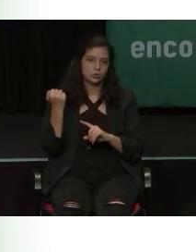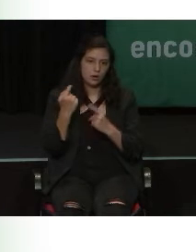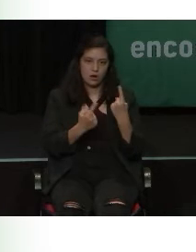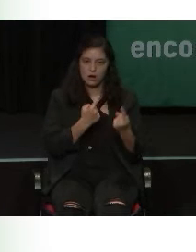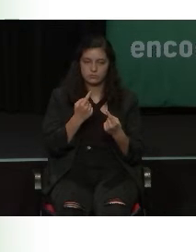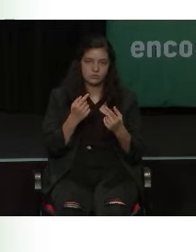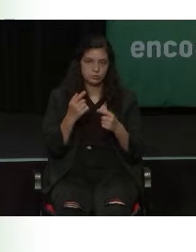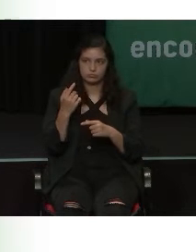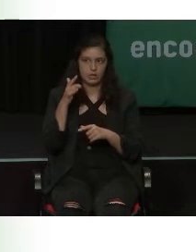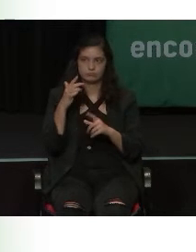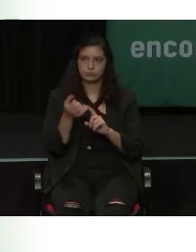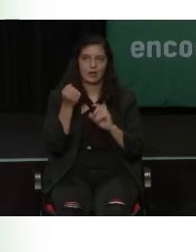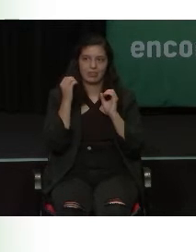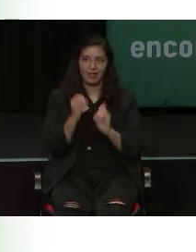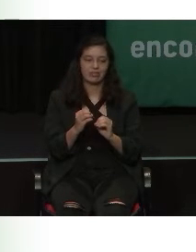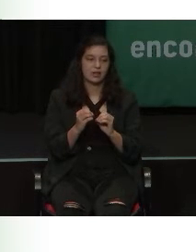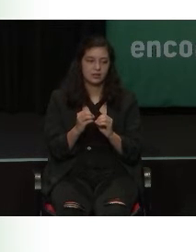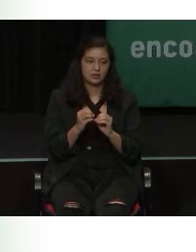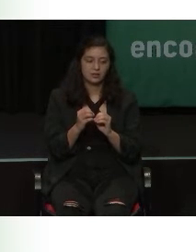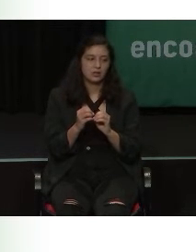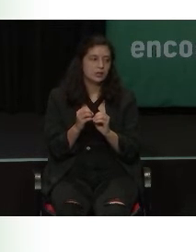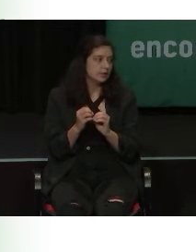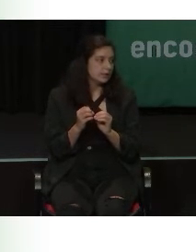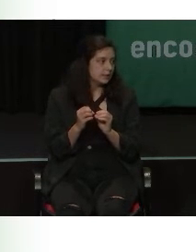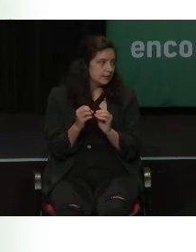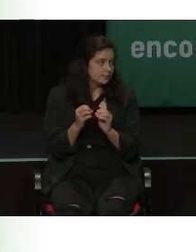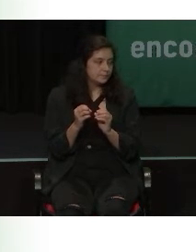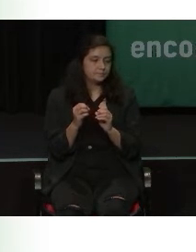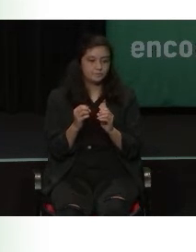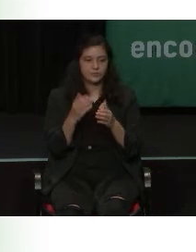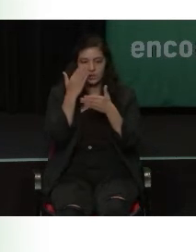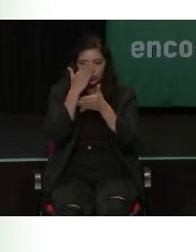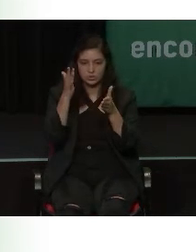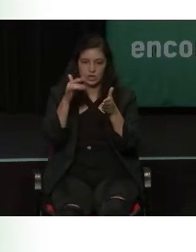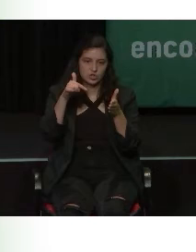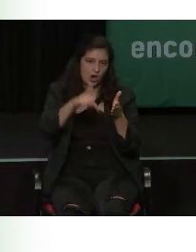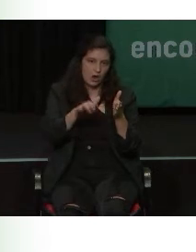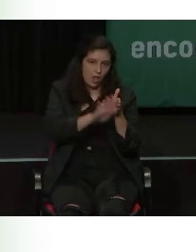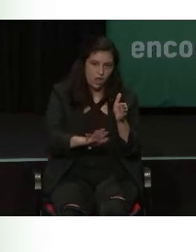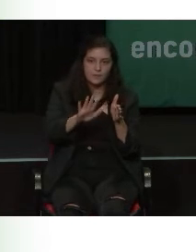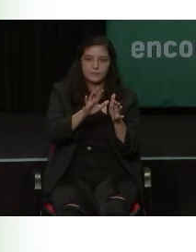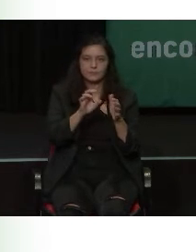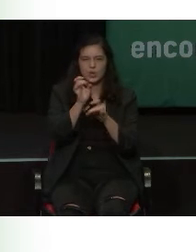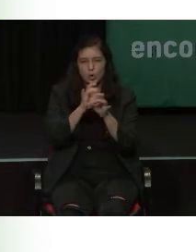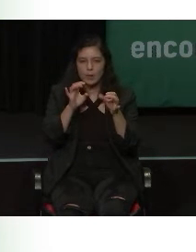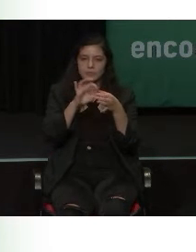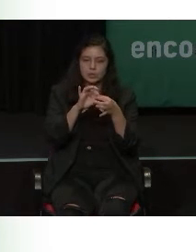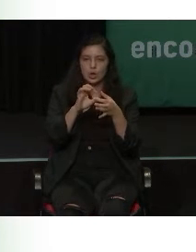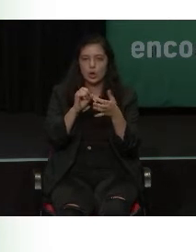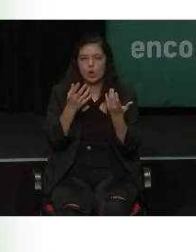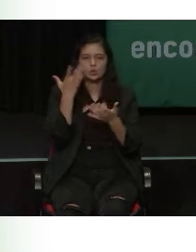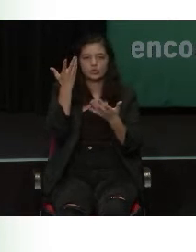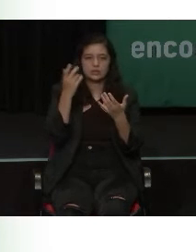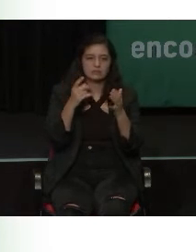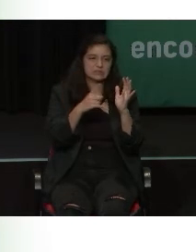were algum not successful conhecido nas democracias ocidentais in e na Western cultura mais democracies